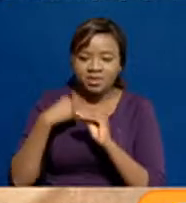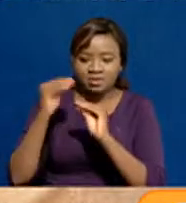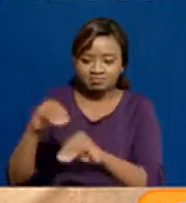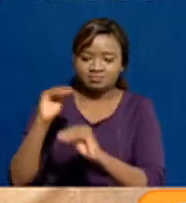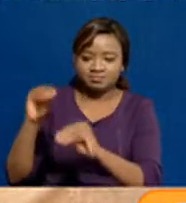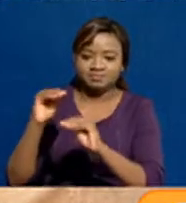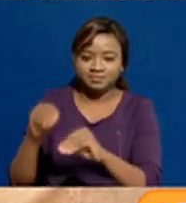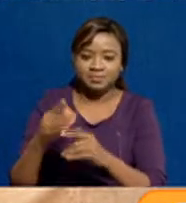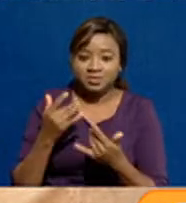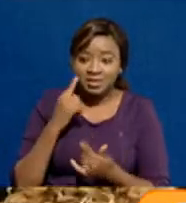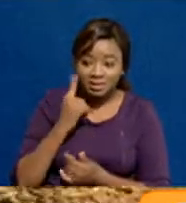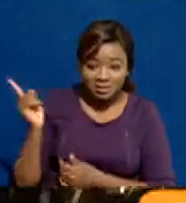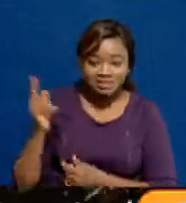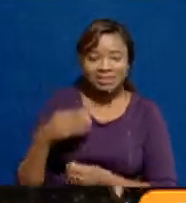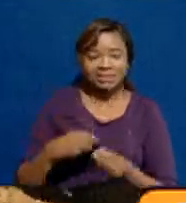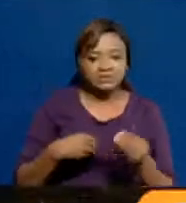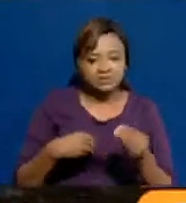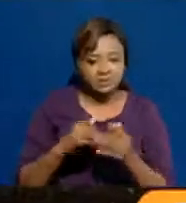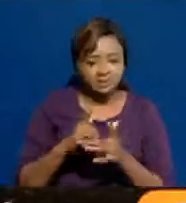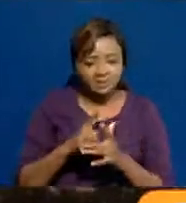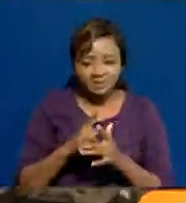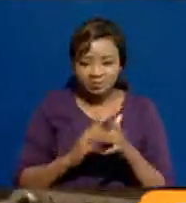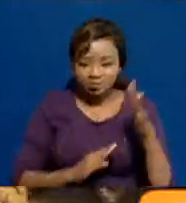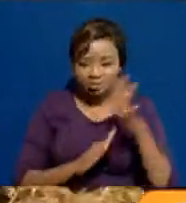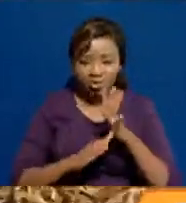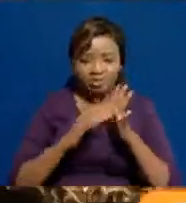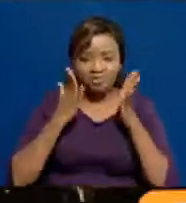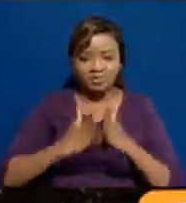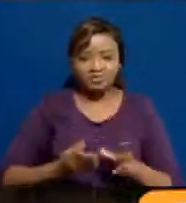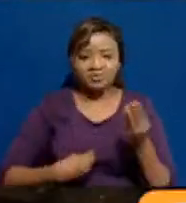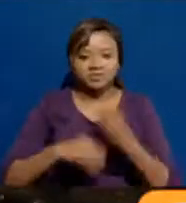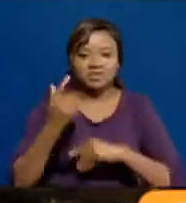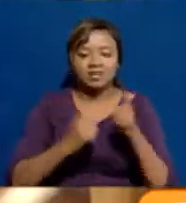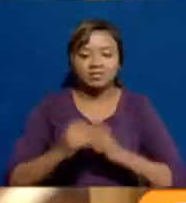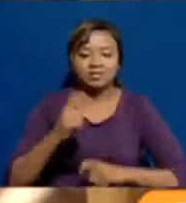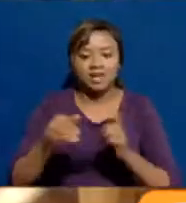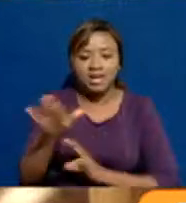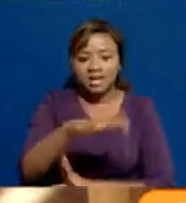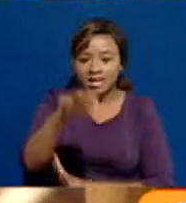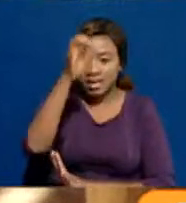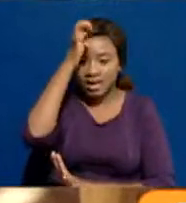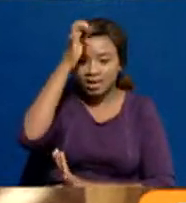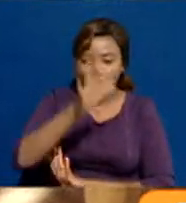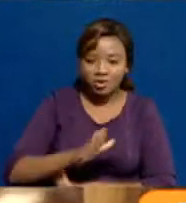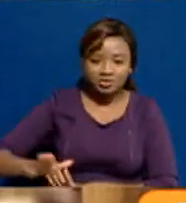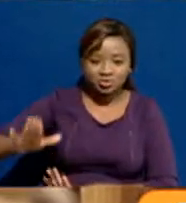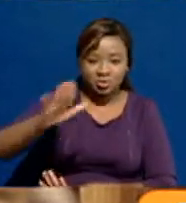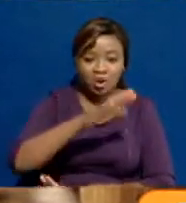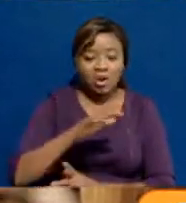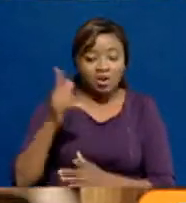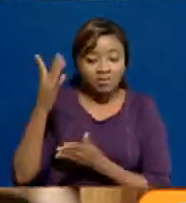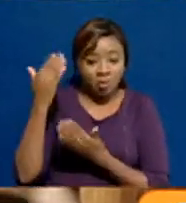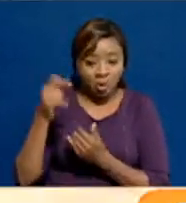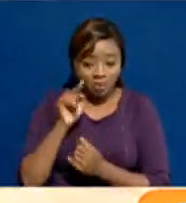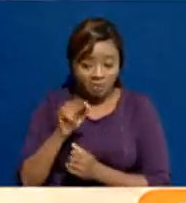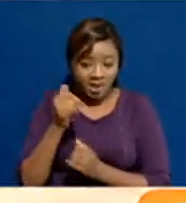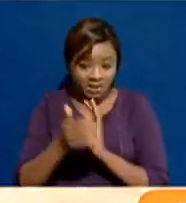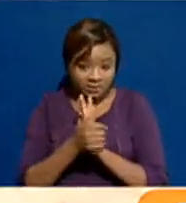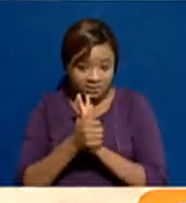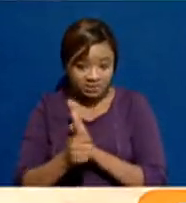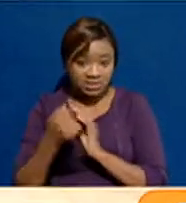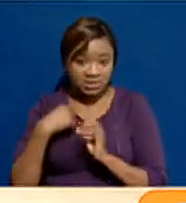largest supplier of milk in Eldoret, Willy hopes his journey can inspire others who may not have started off